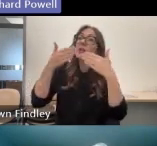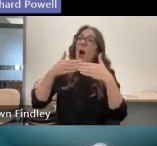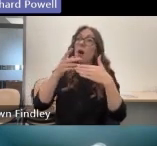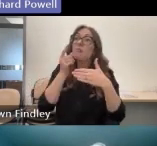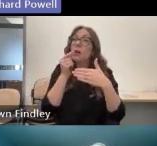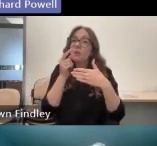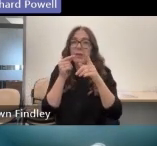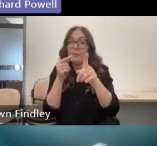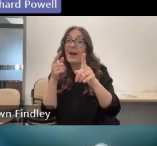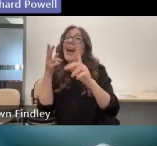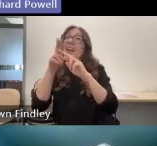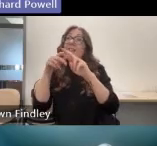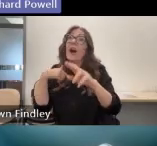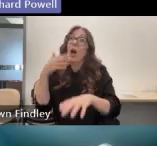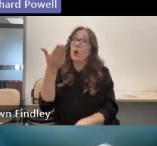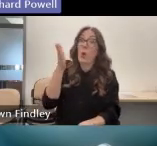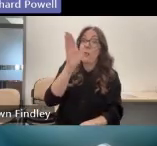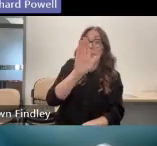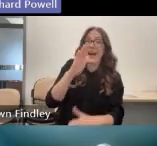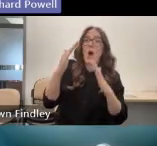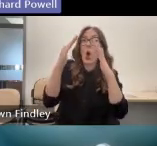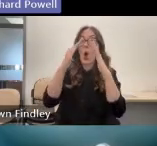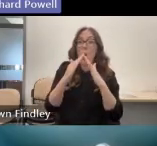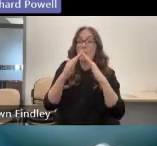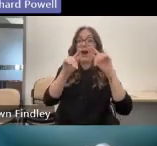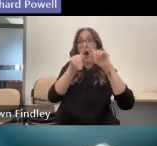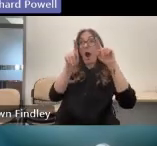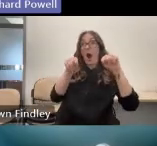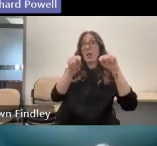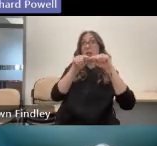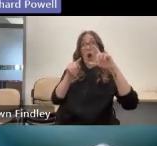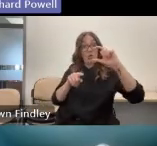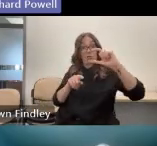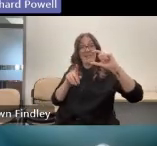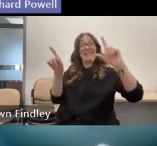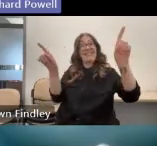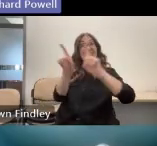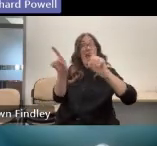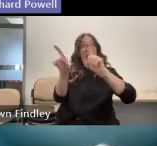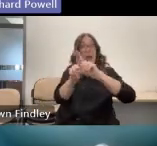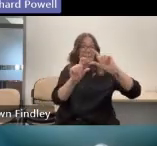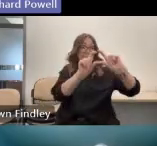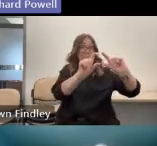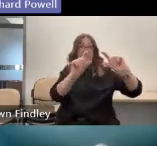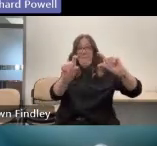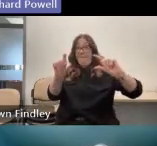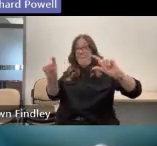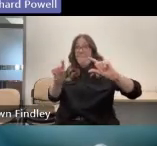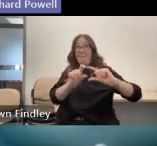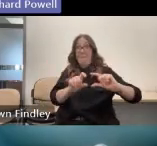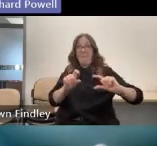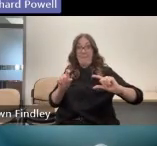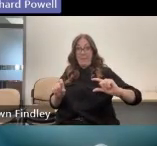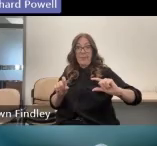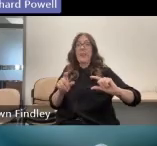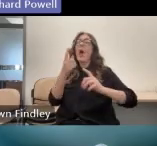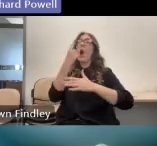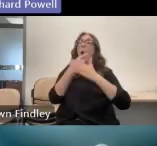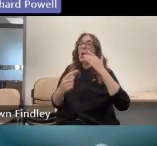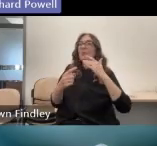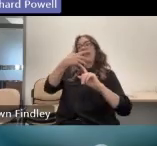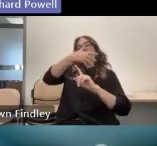to the home screen, all the icons look exactly the same. It's just we've got a dark